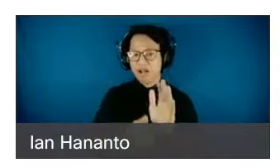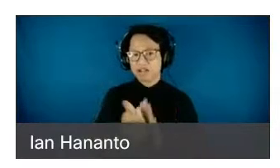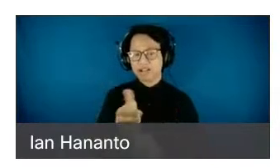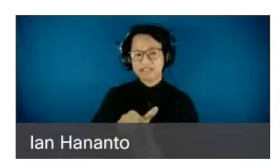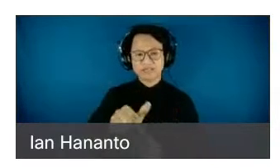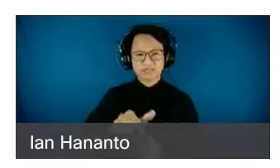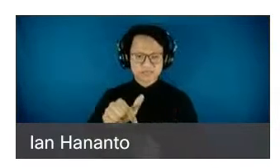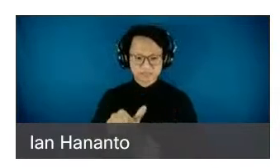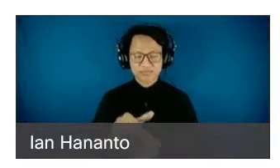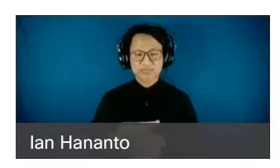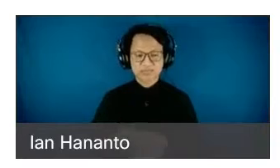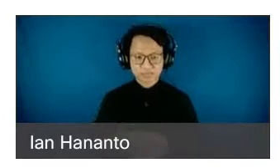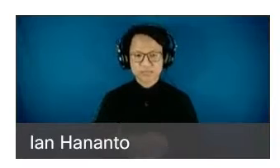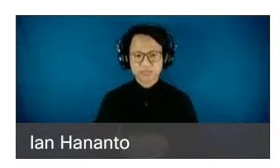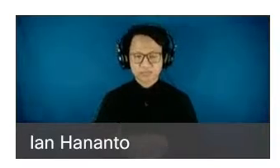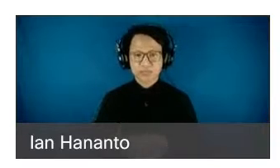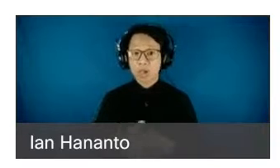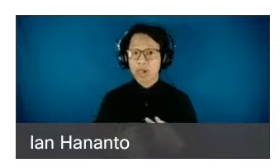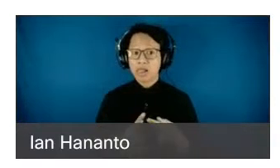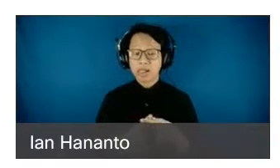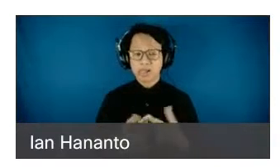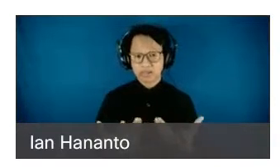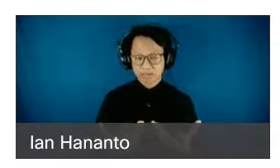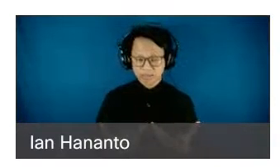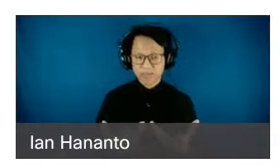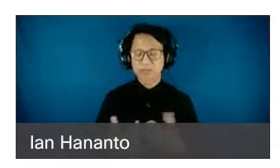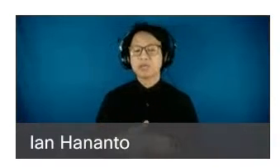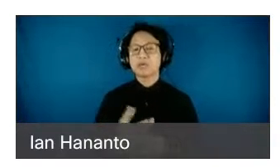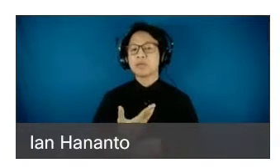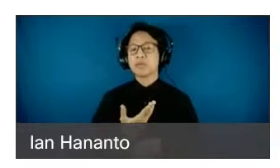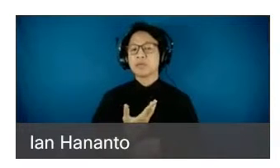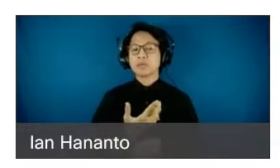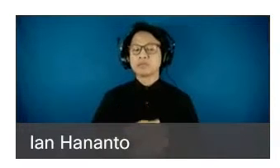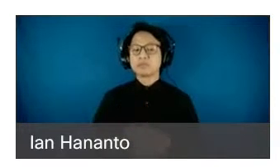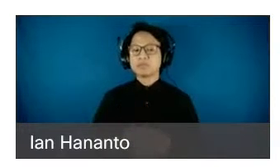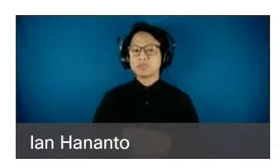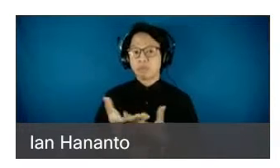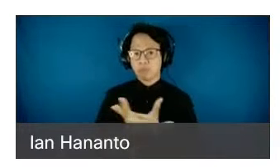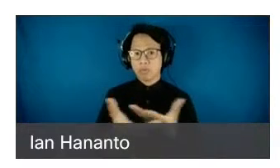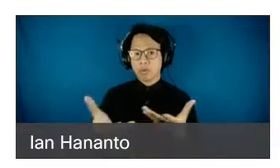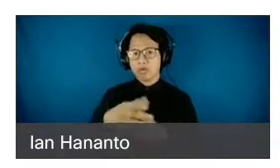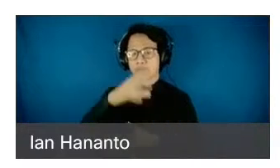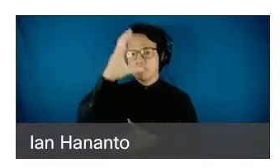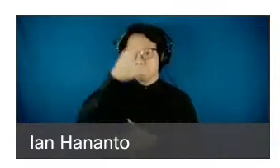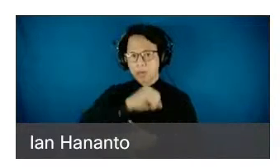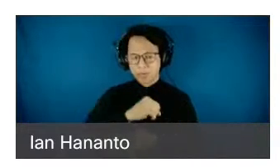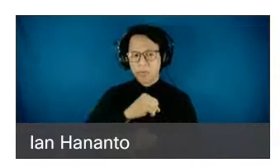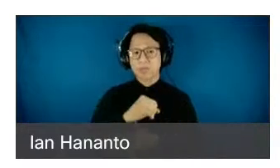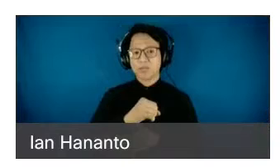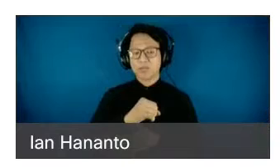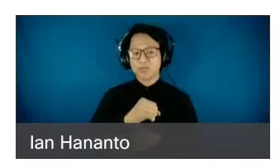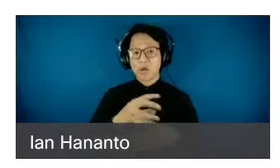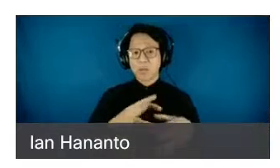journey. In addition to DAI today, I specifically want to recognize Palladium, our global session